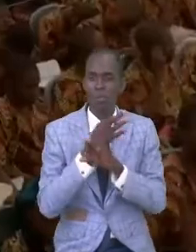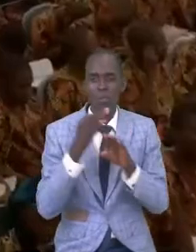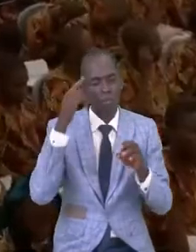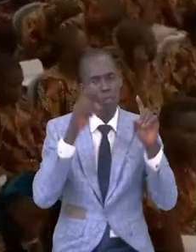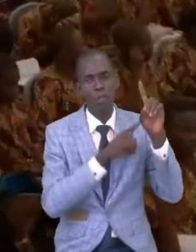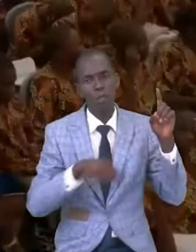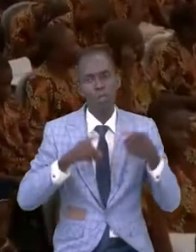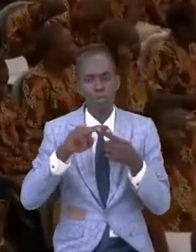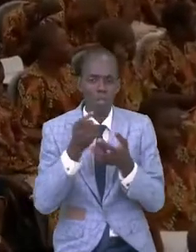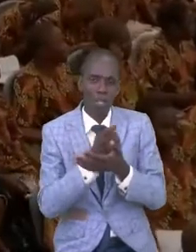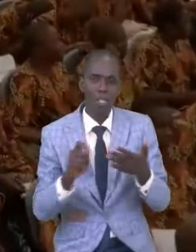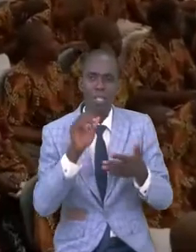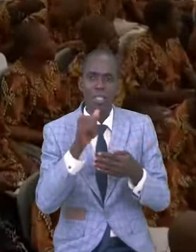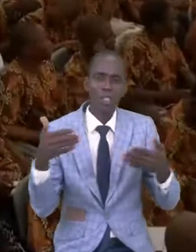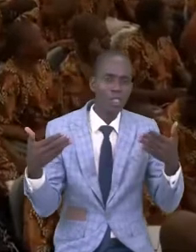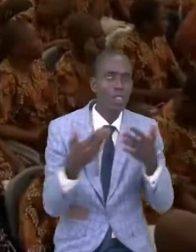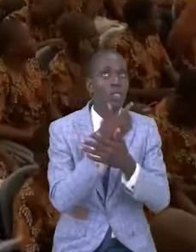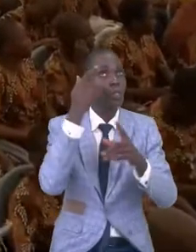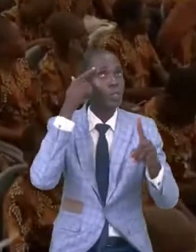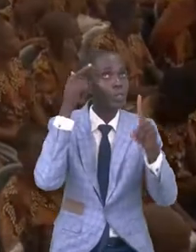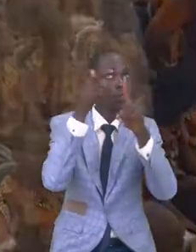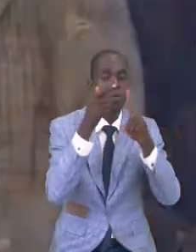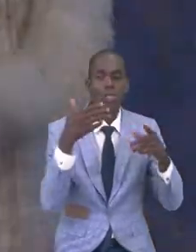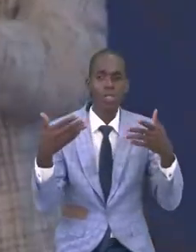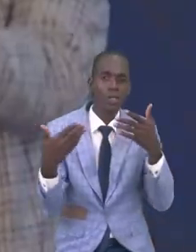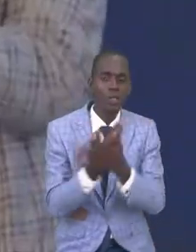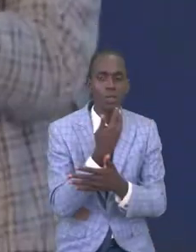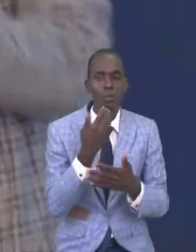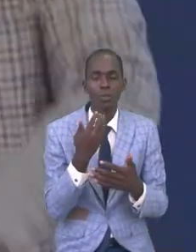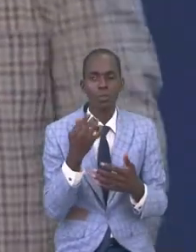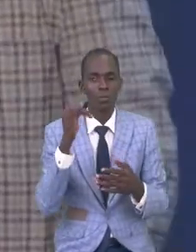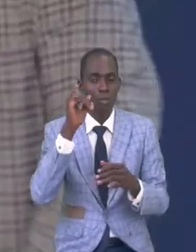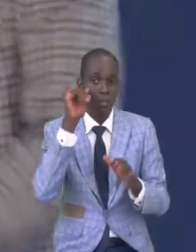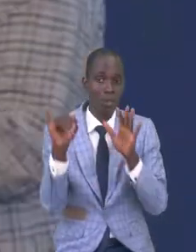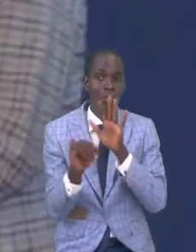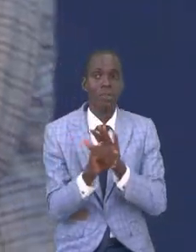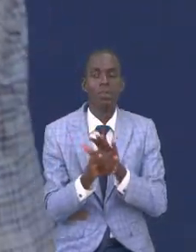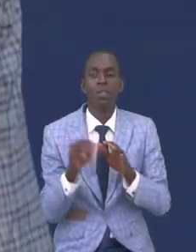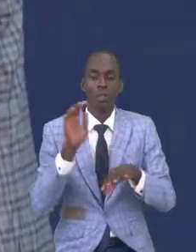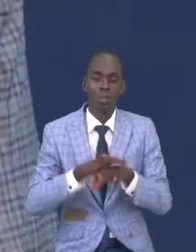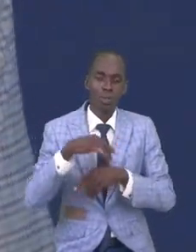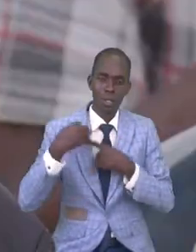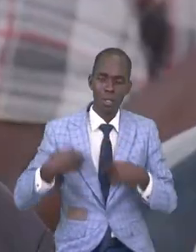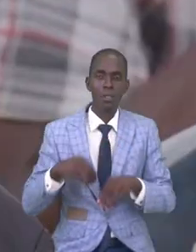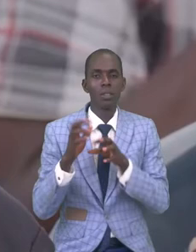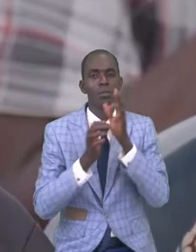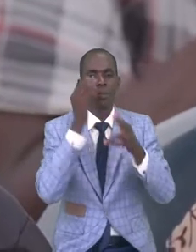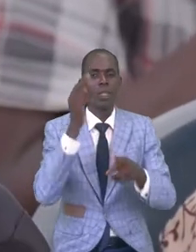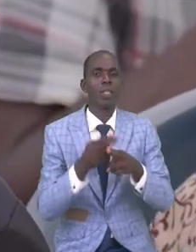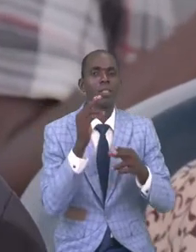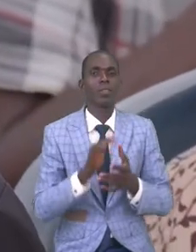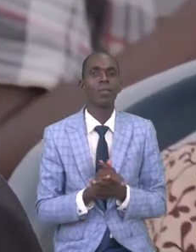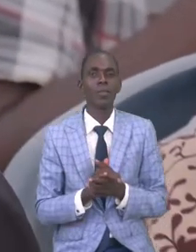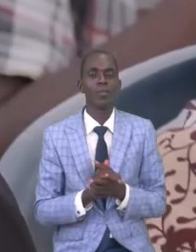goal, a new identity, a new ideal on your slate in Jesus' name. Amen.